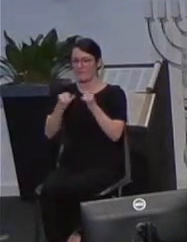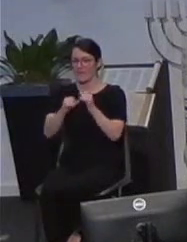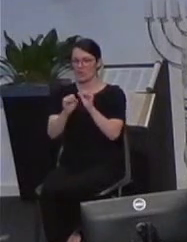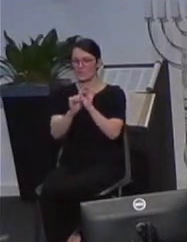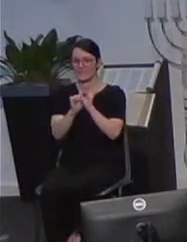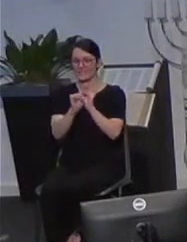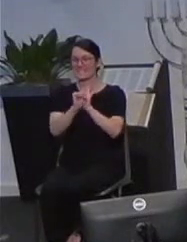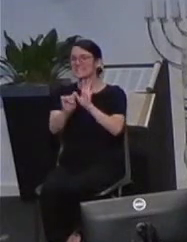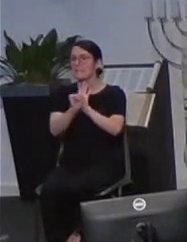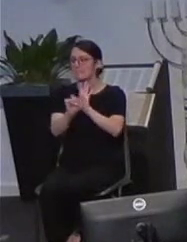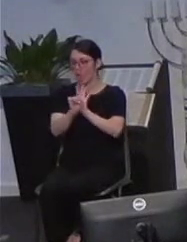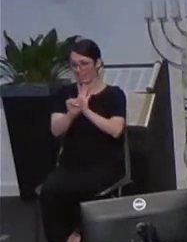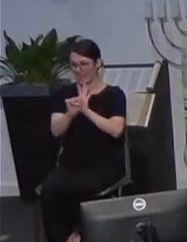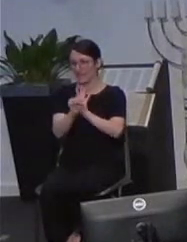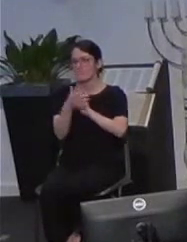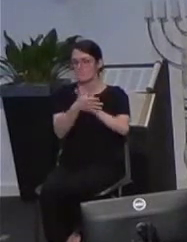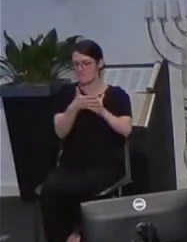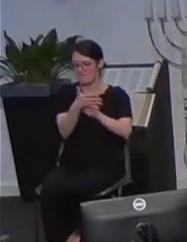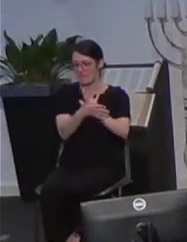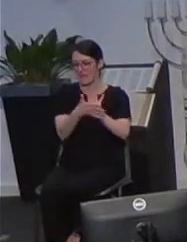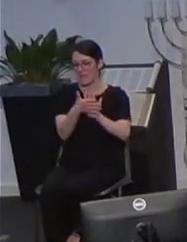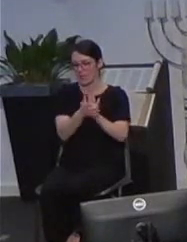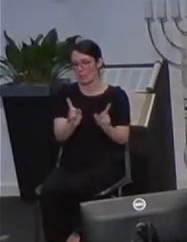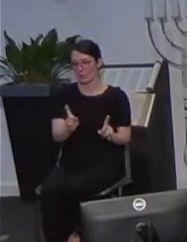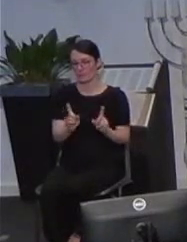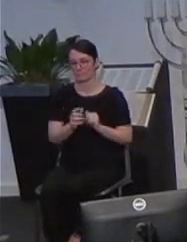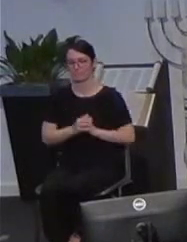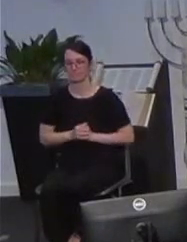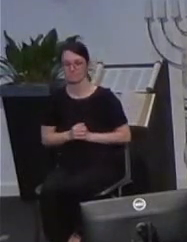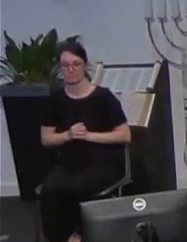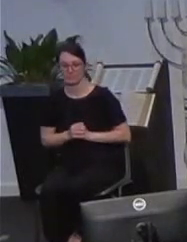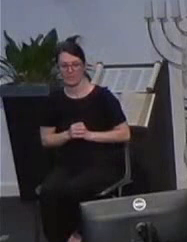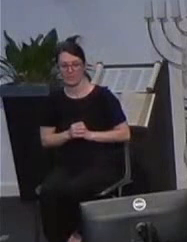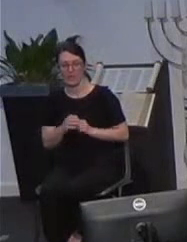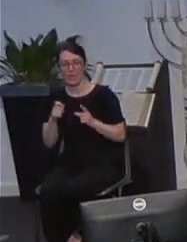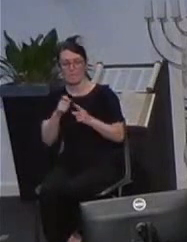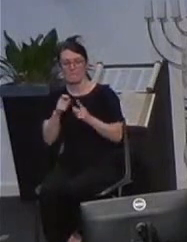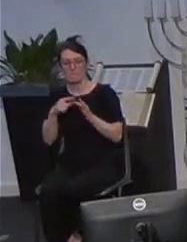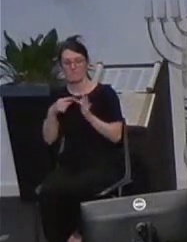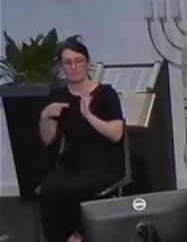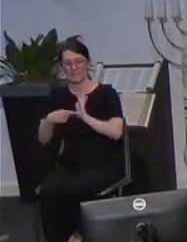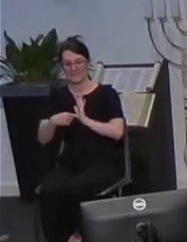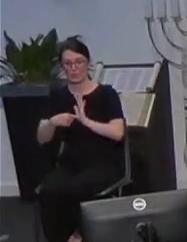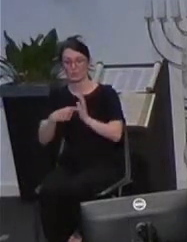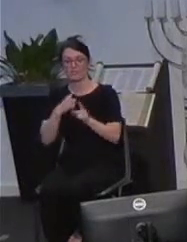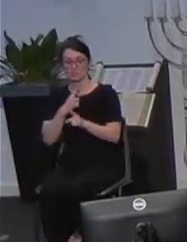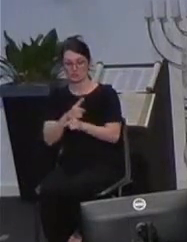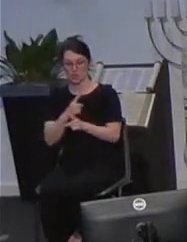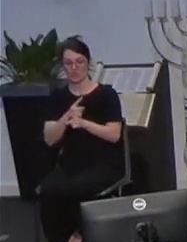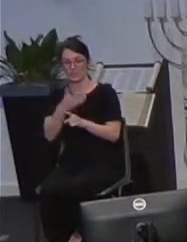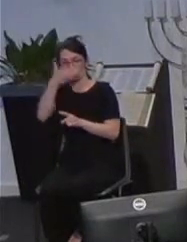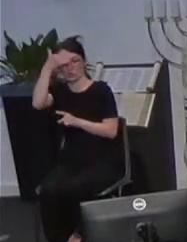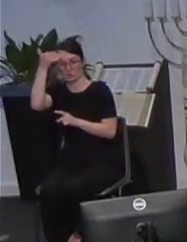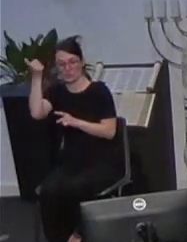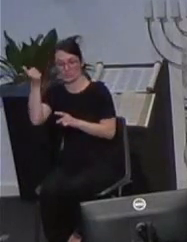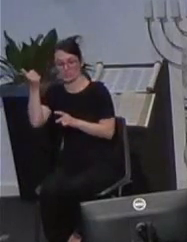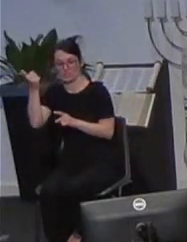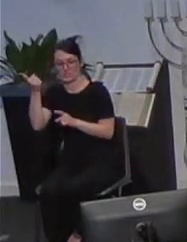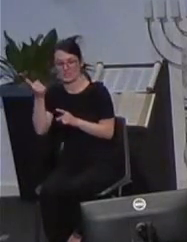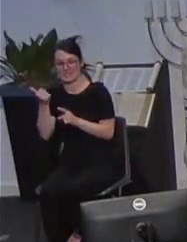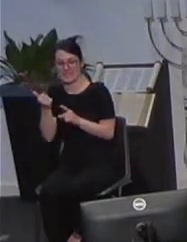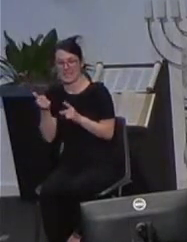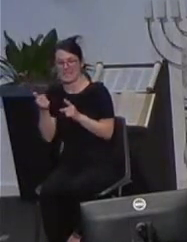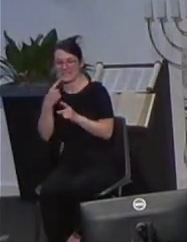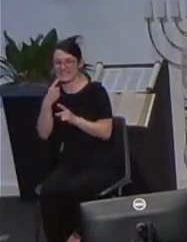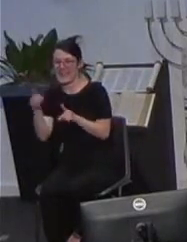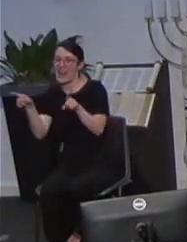In the previous passage, Peter began to talk to us as Christians and say that we're like babies who need the milk